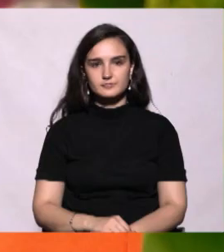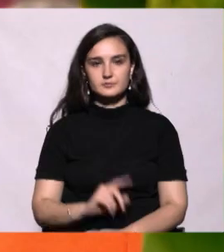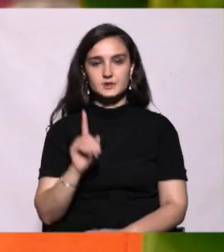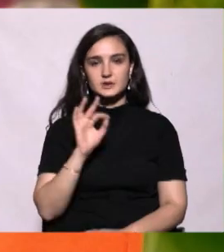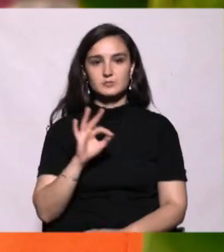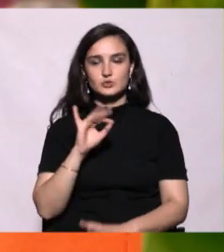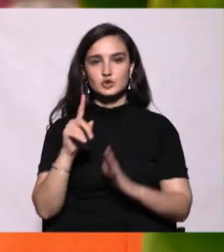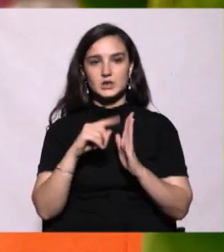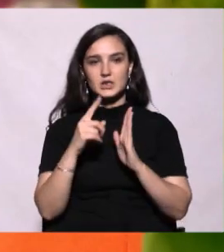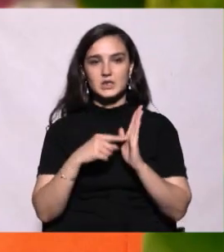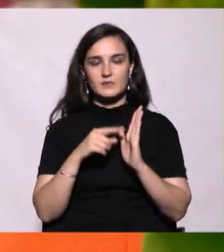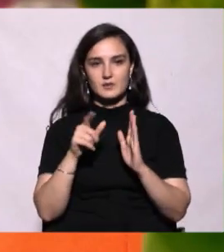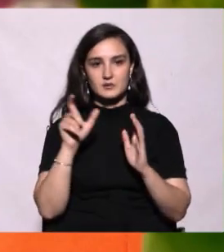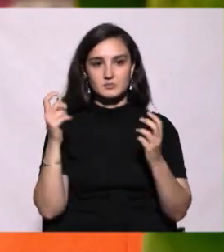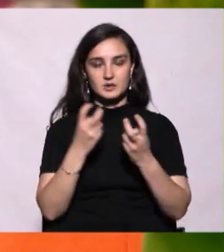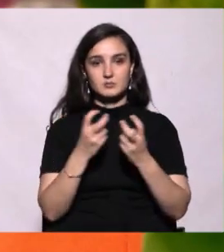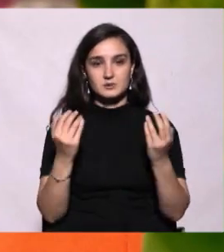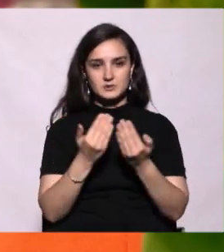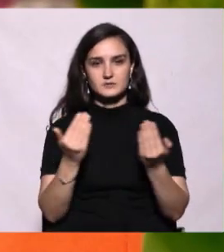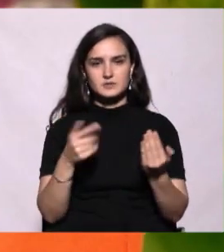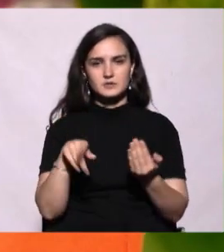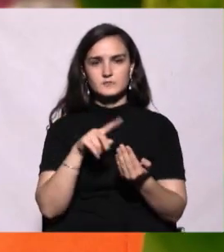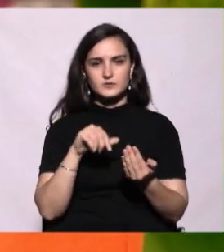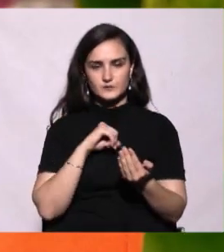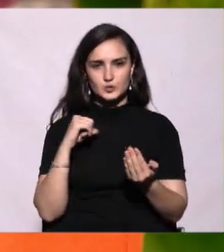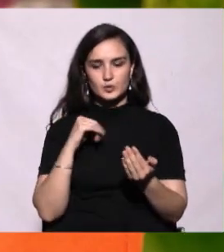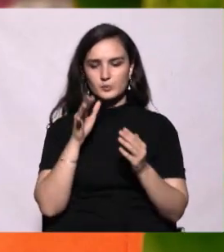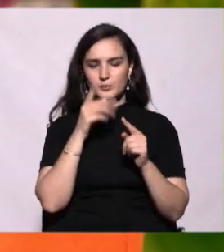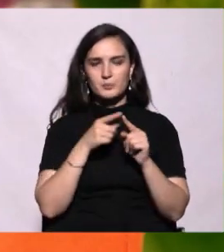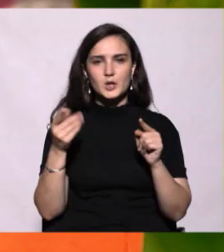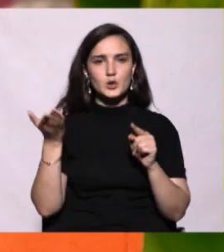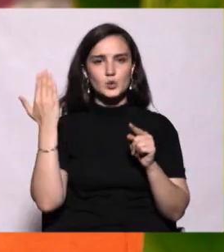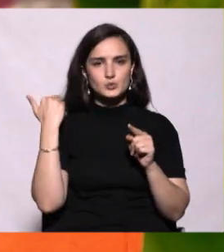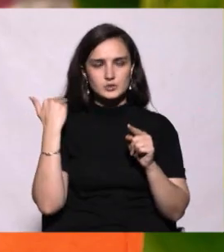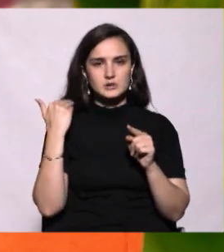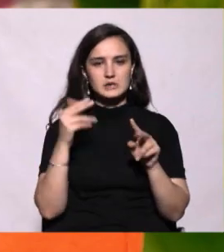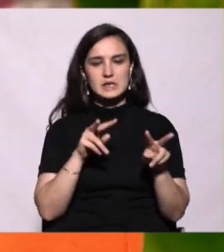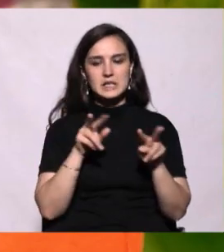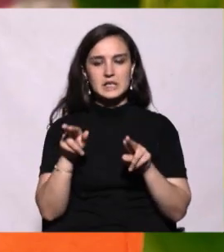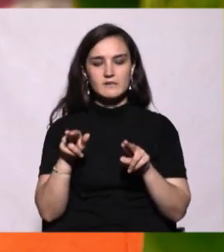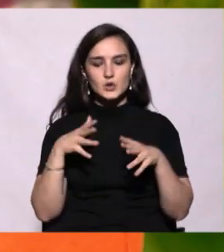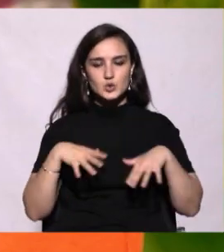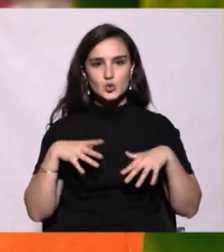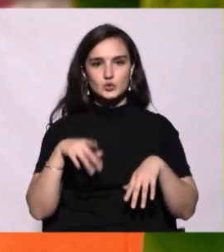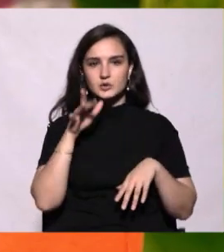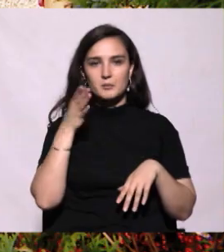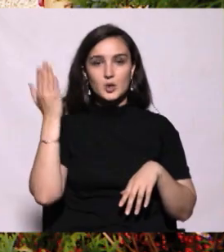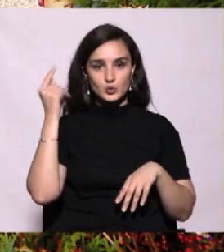about the question to the audience? Can you relate this period to the same era of Georgia?